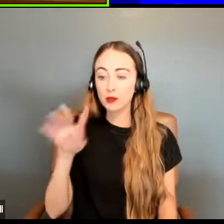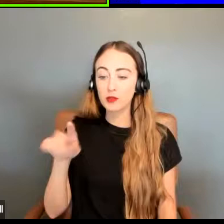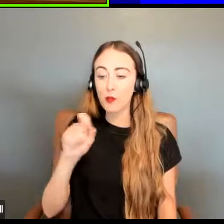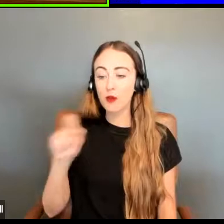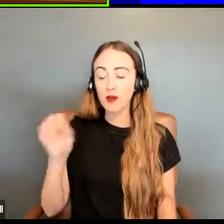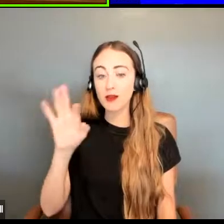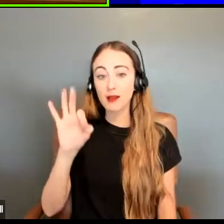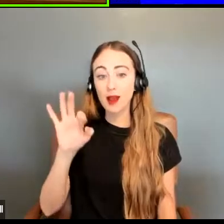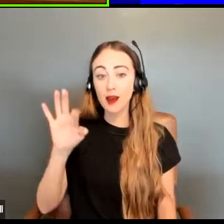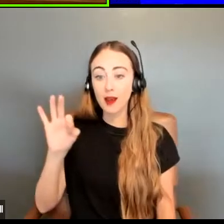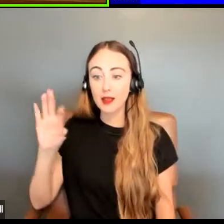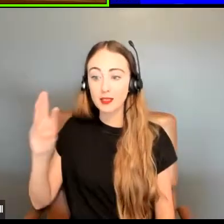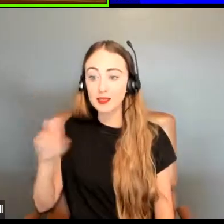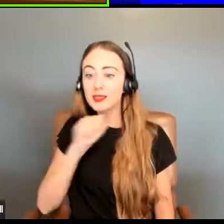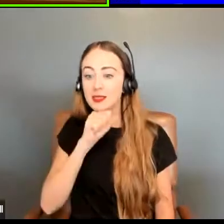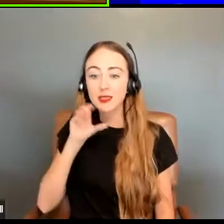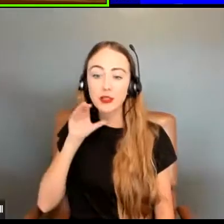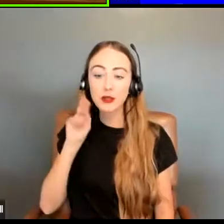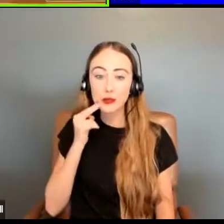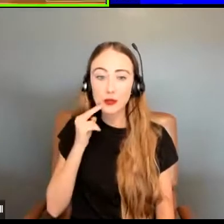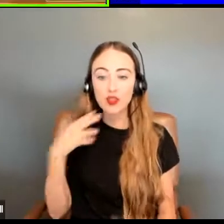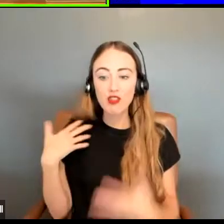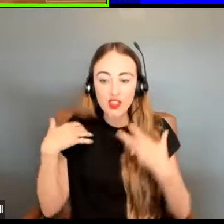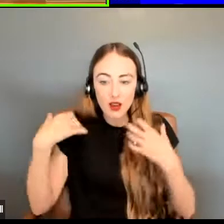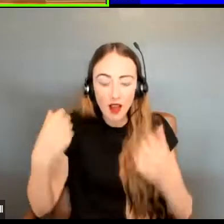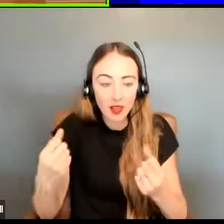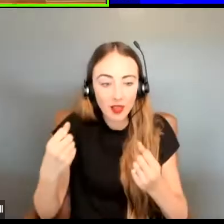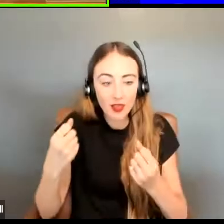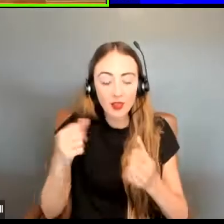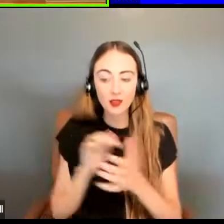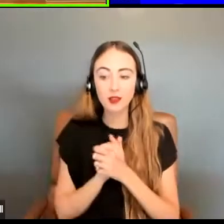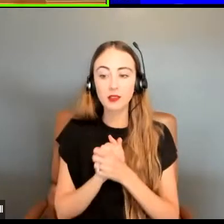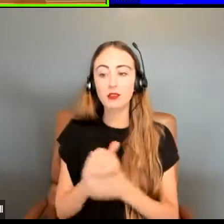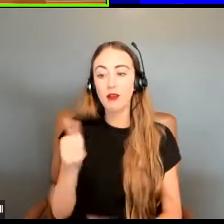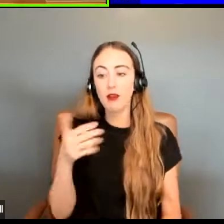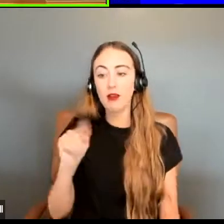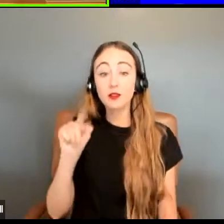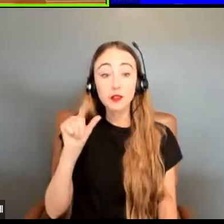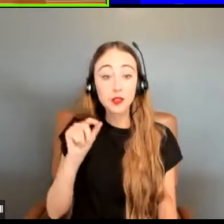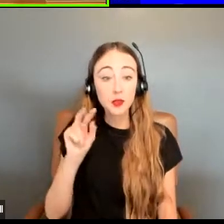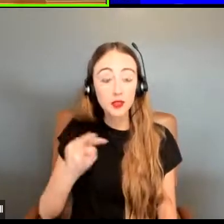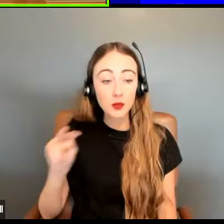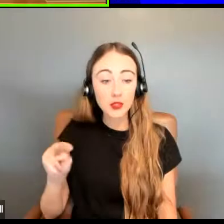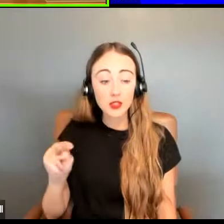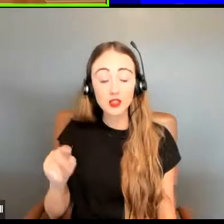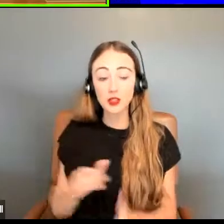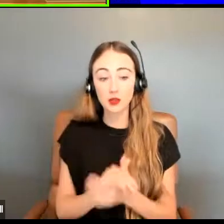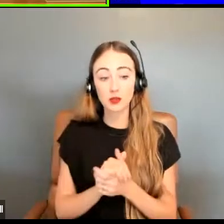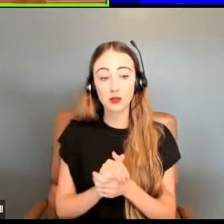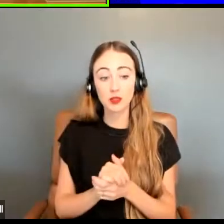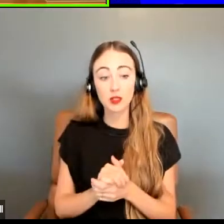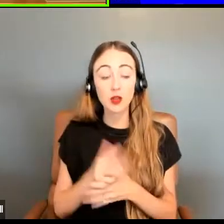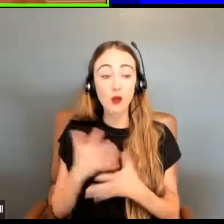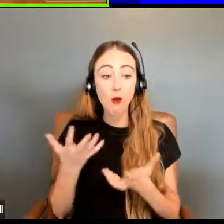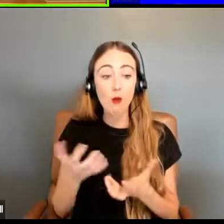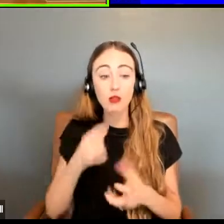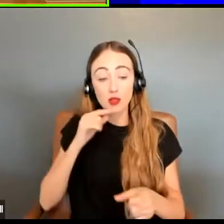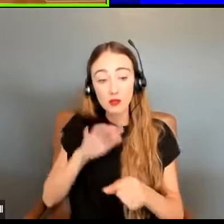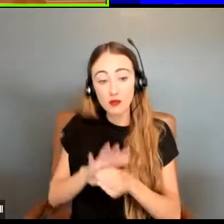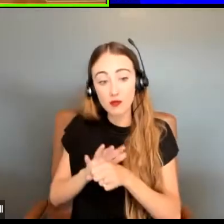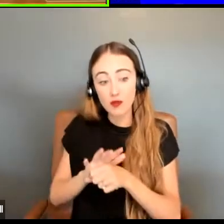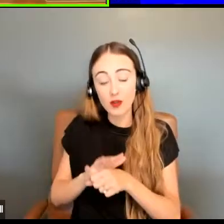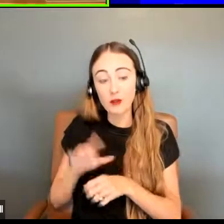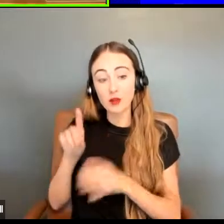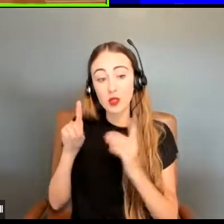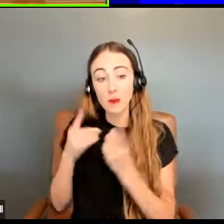24996, the Senior Nutrition, Health, and Wellbeing Act of 2022 was designed to ensure that the Department on Aging